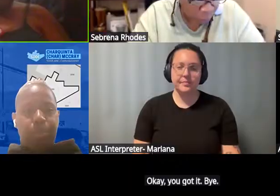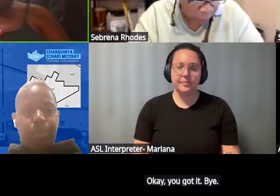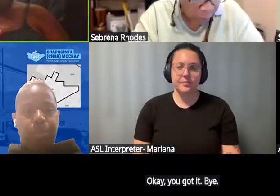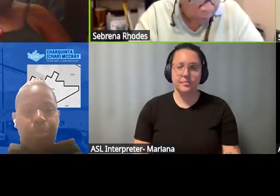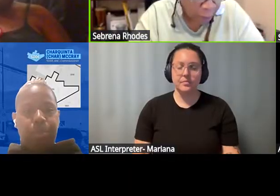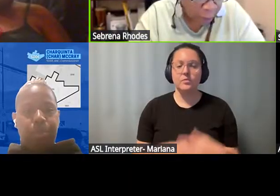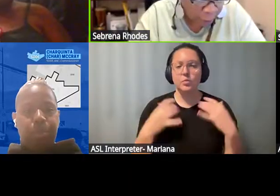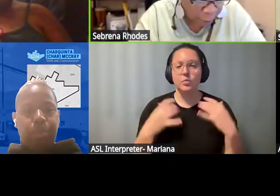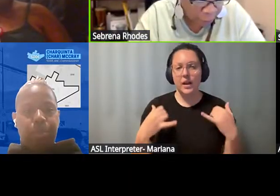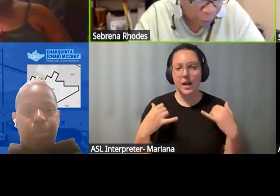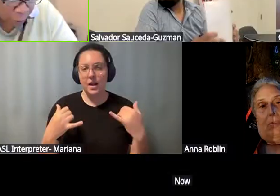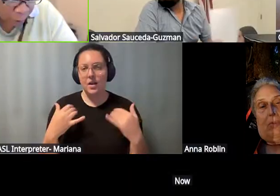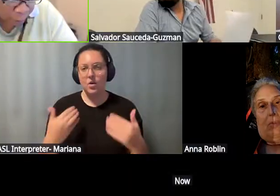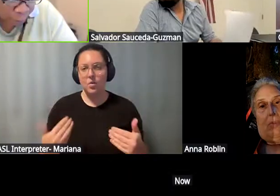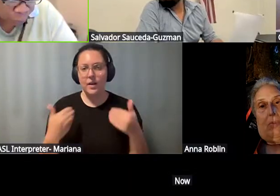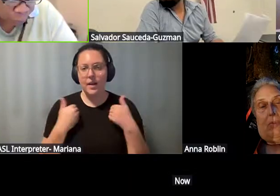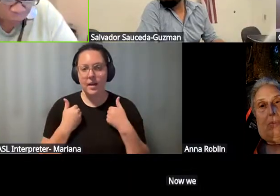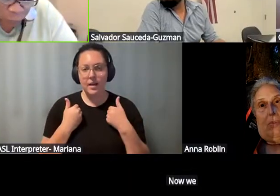Now we have